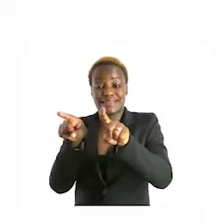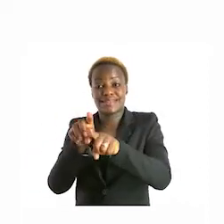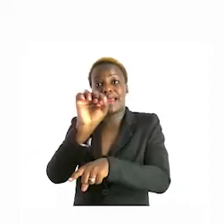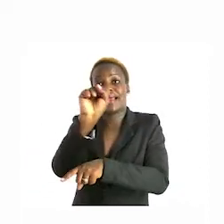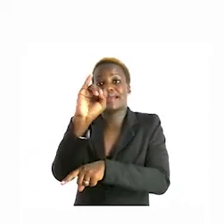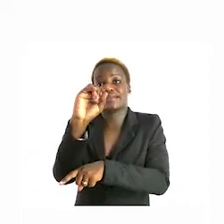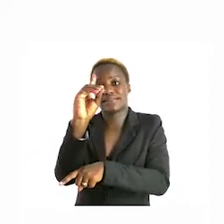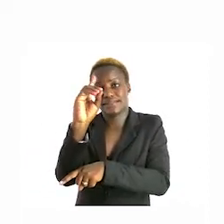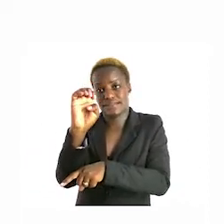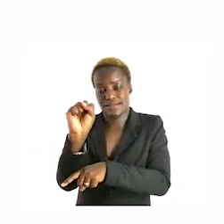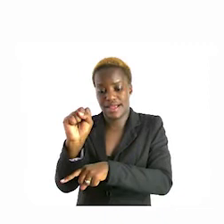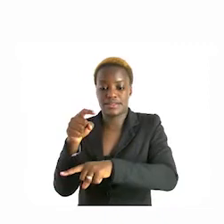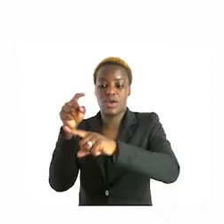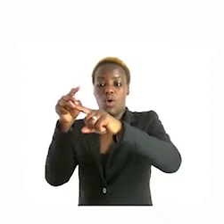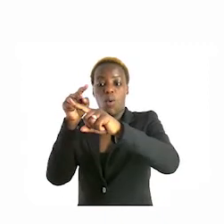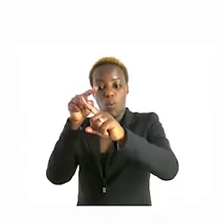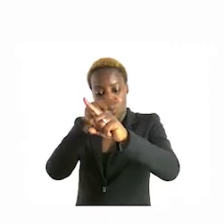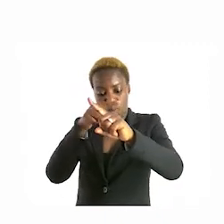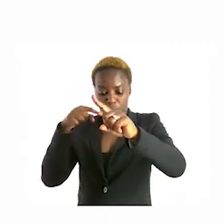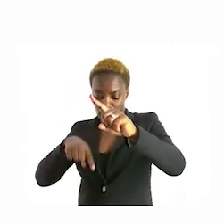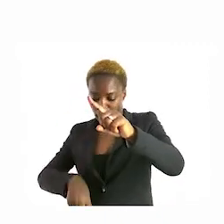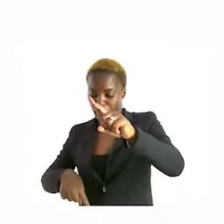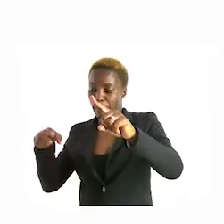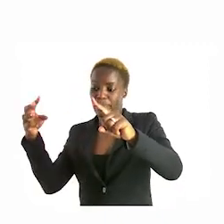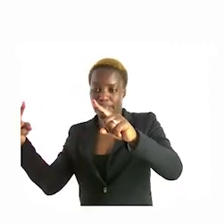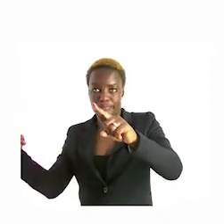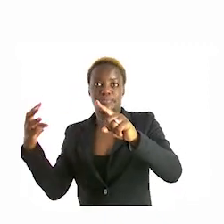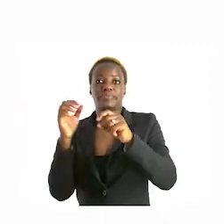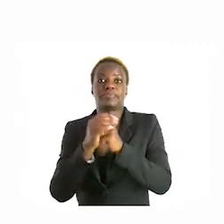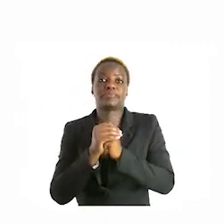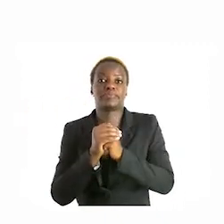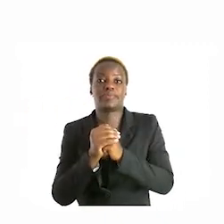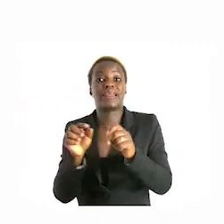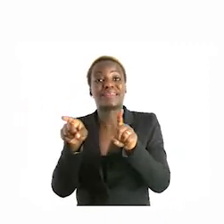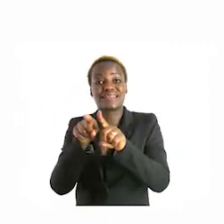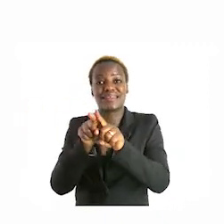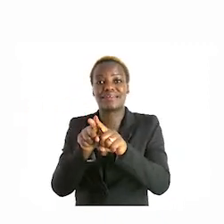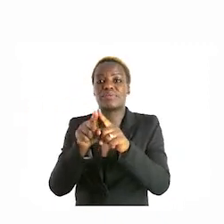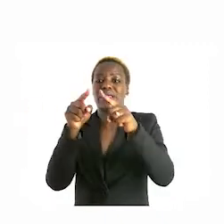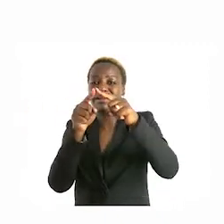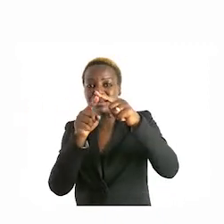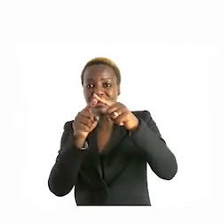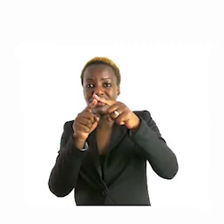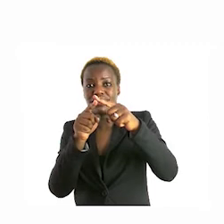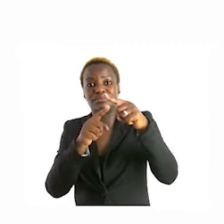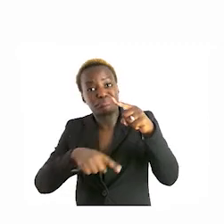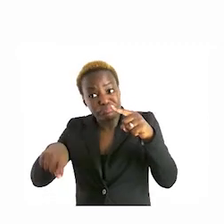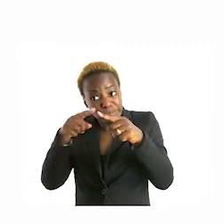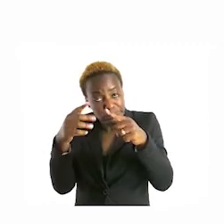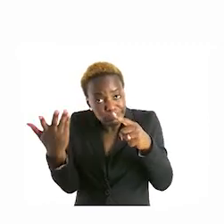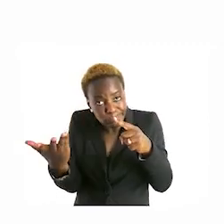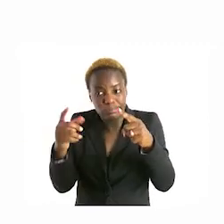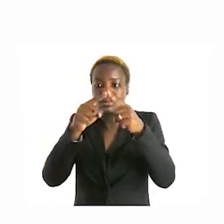circle has. And then we move over to the rectangle. You also do the same as For the triangle, you count the